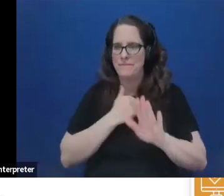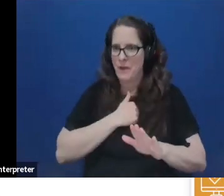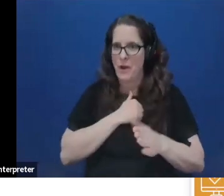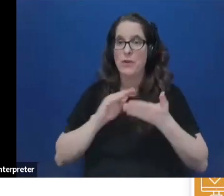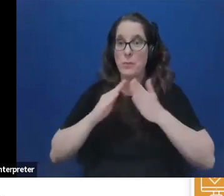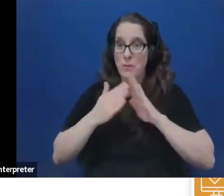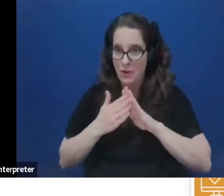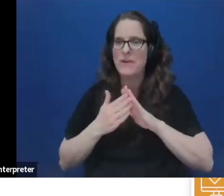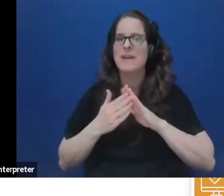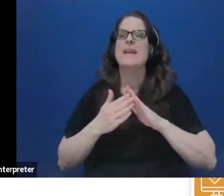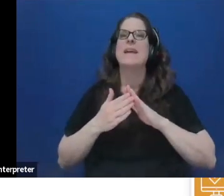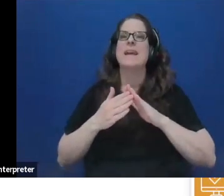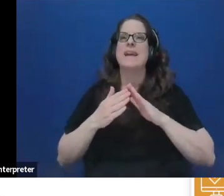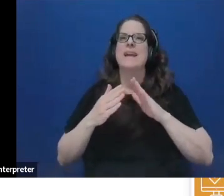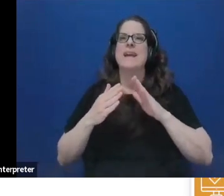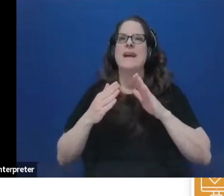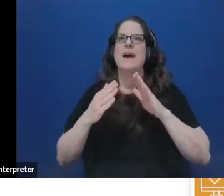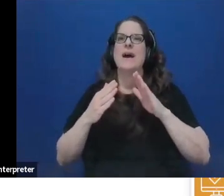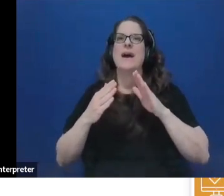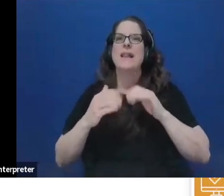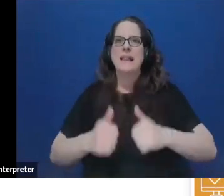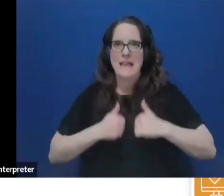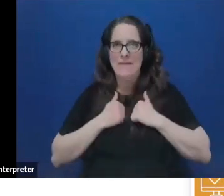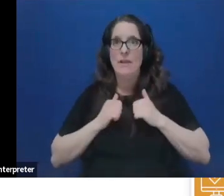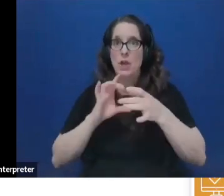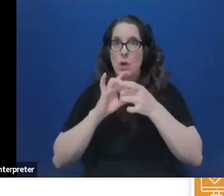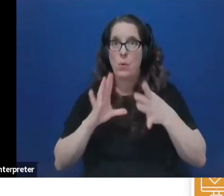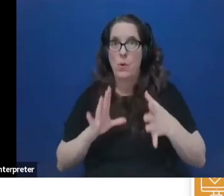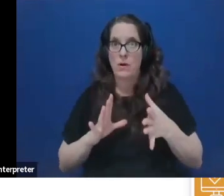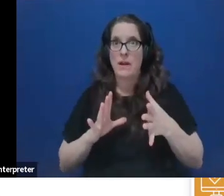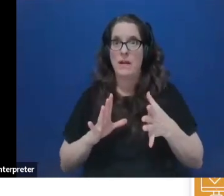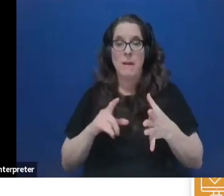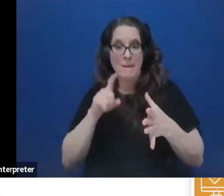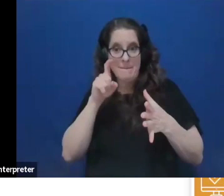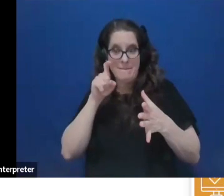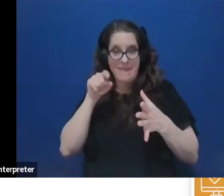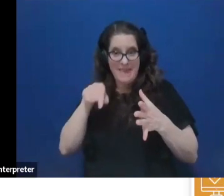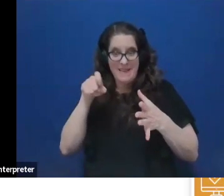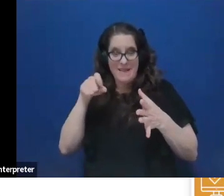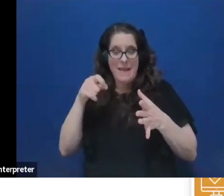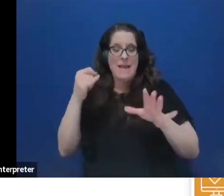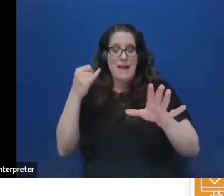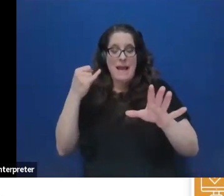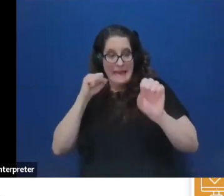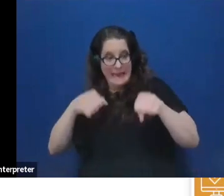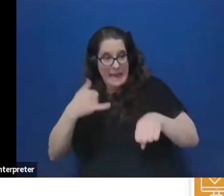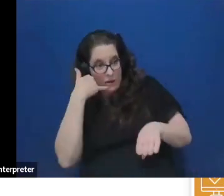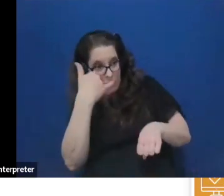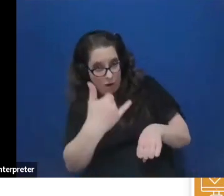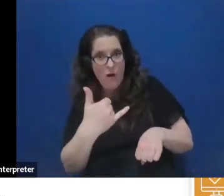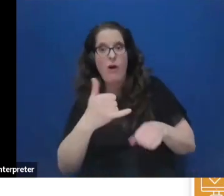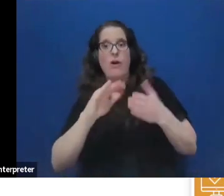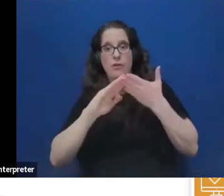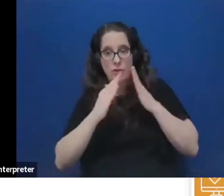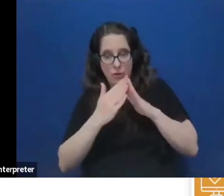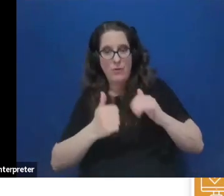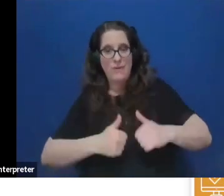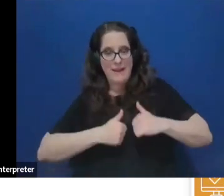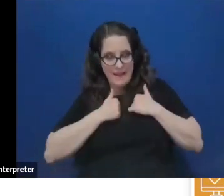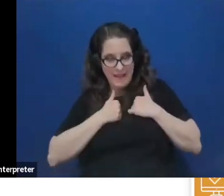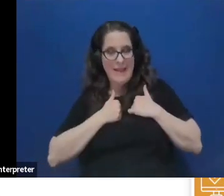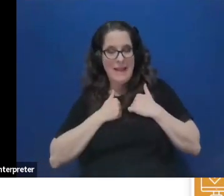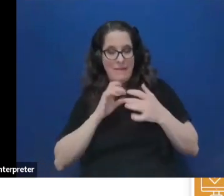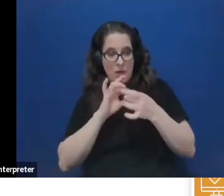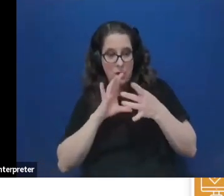residential support, or can we just call and ask them questions? So I think they're asking if they